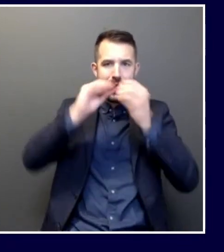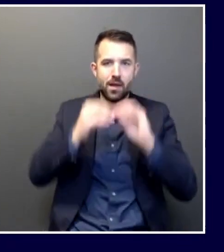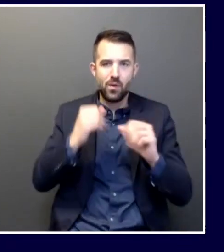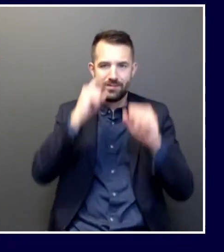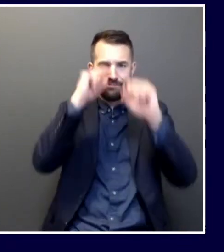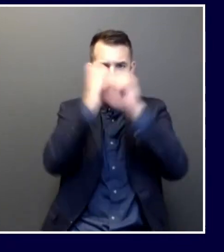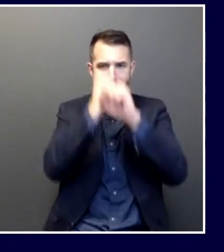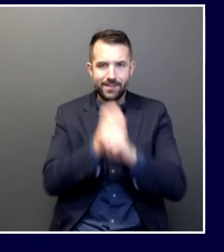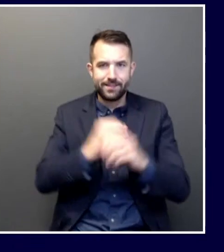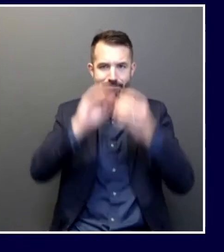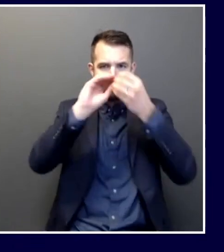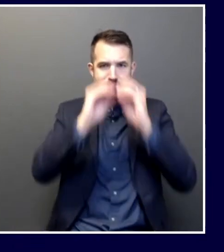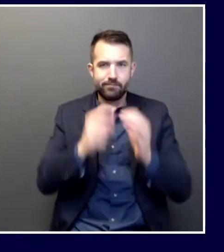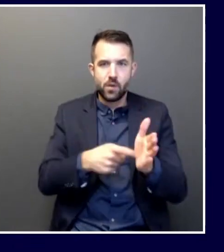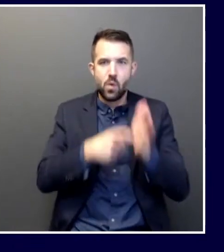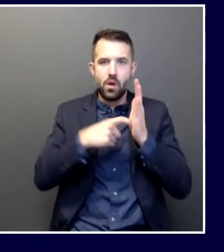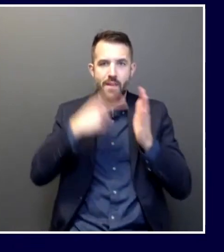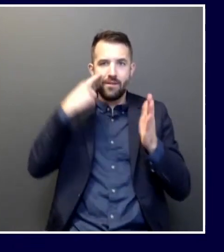there.